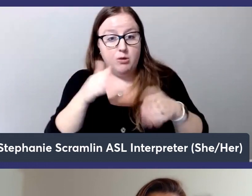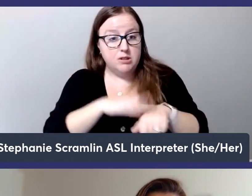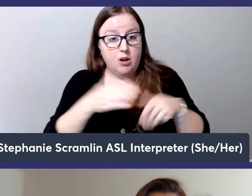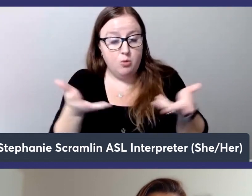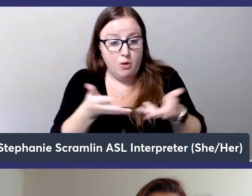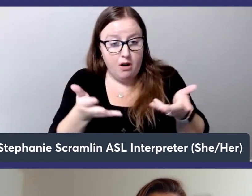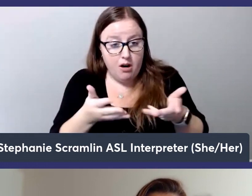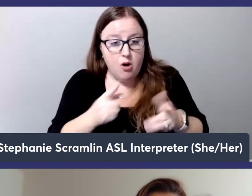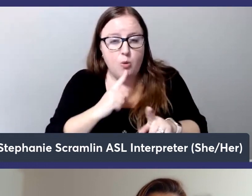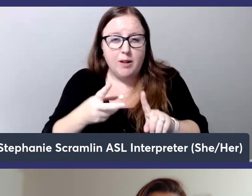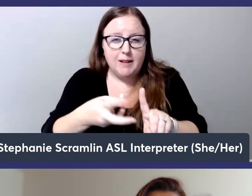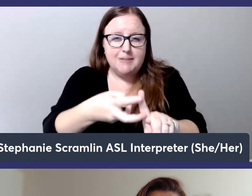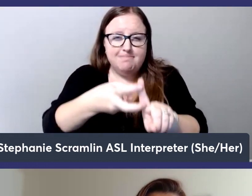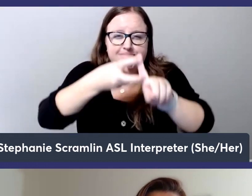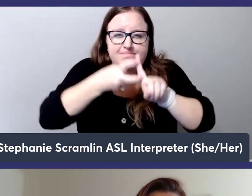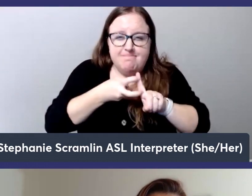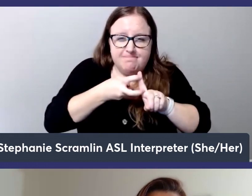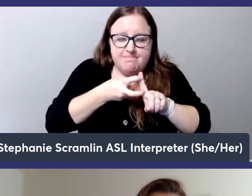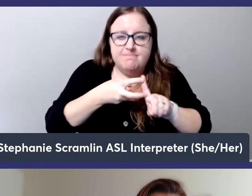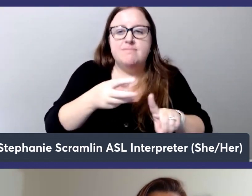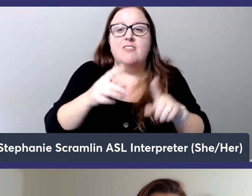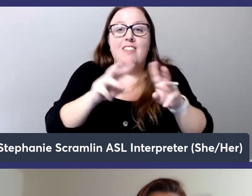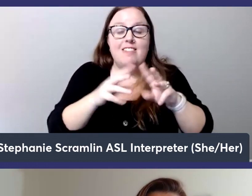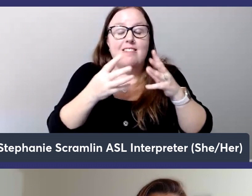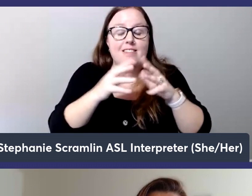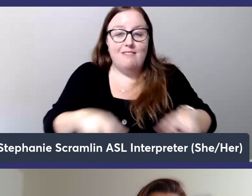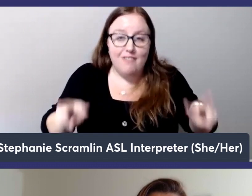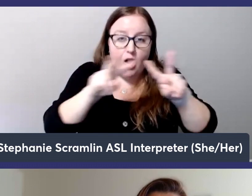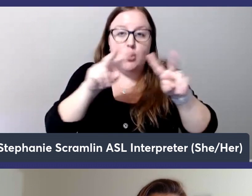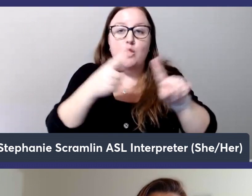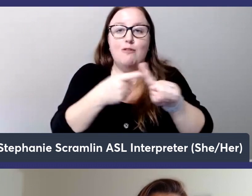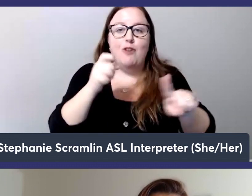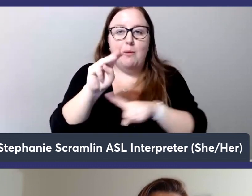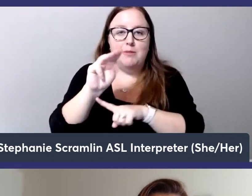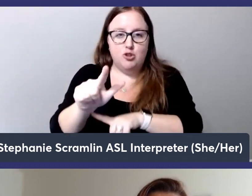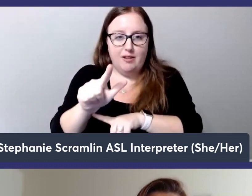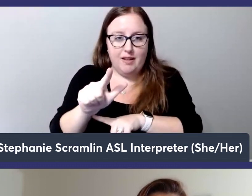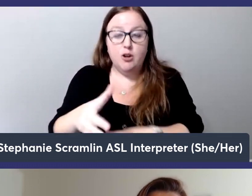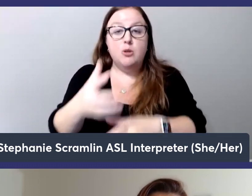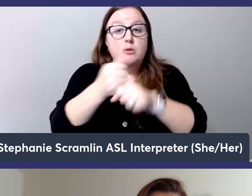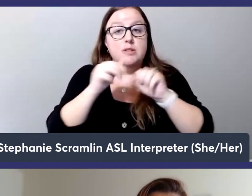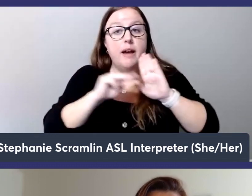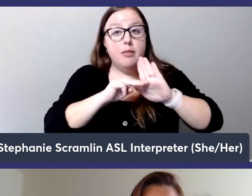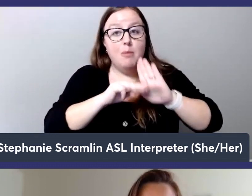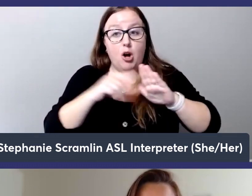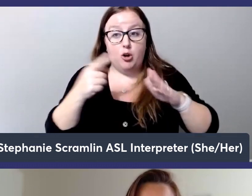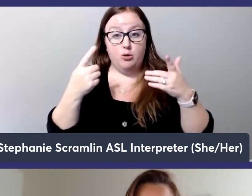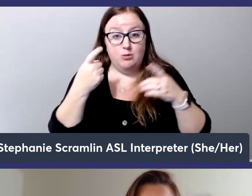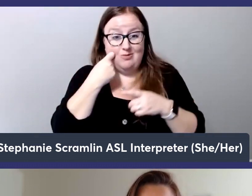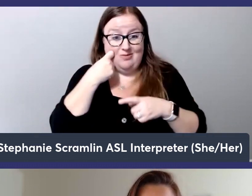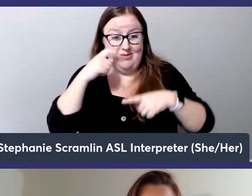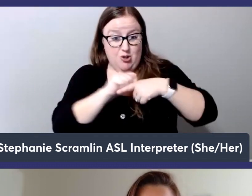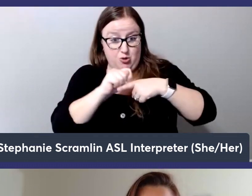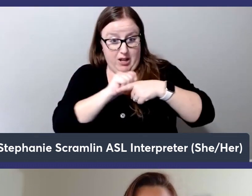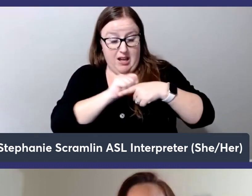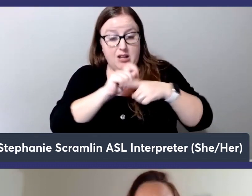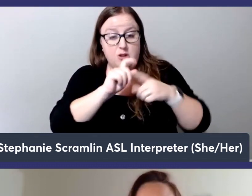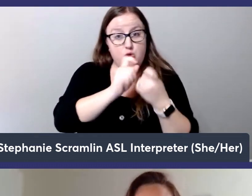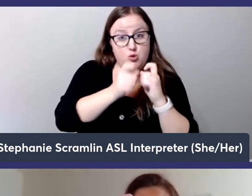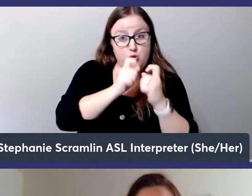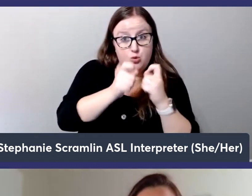really extracting the value out of the machine learning model. So essentially, you take the model that you trained and tuned, and you put it